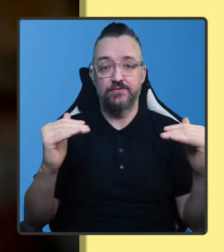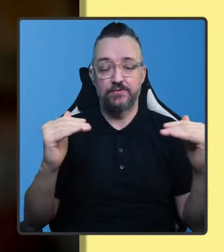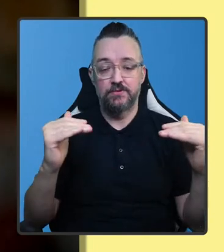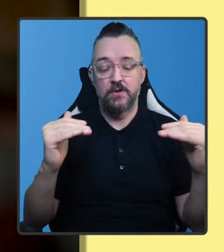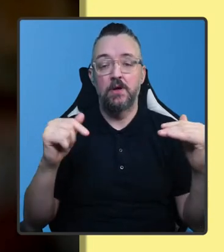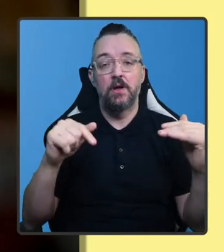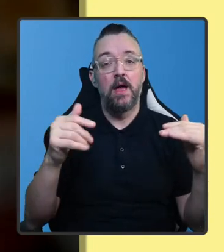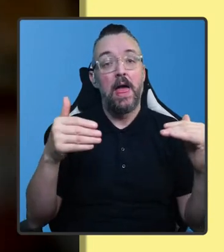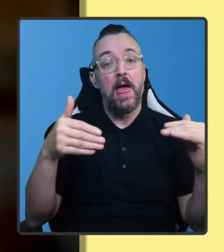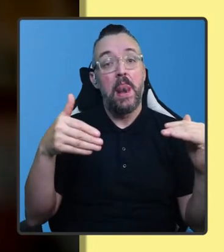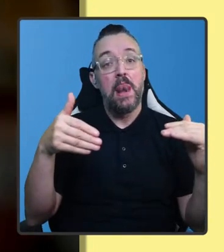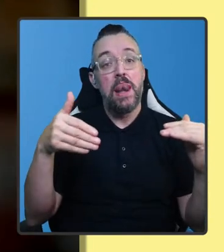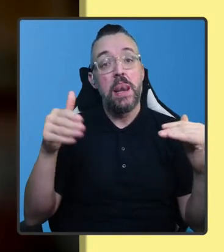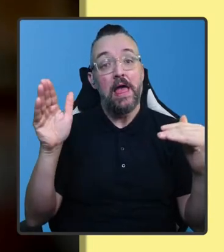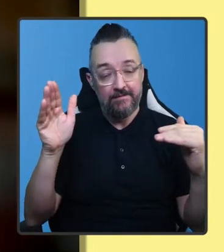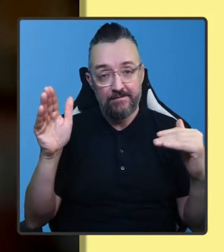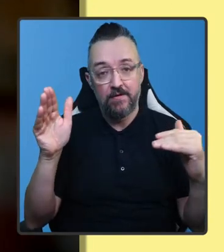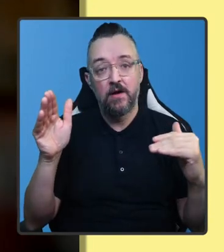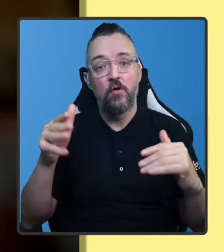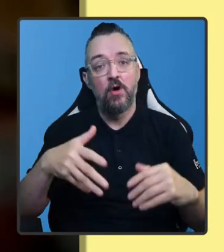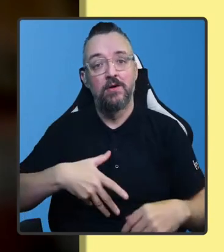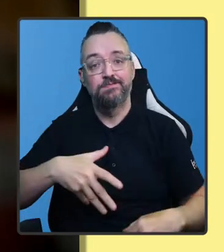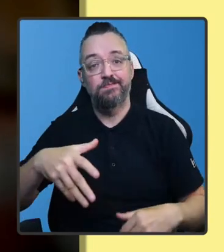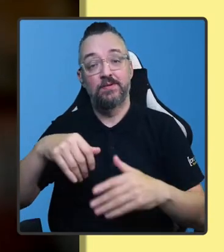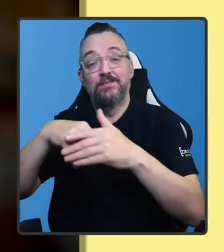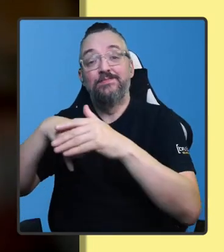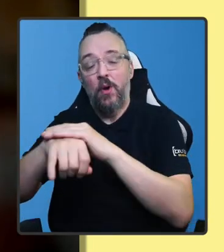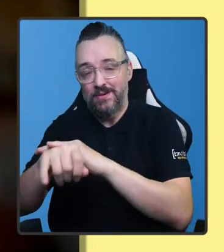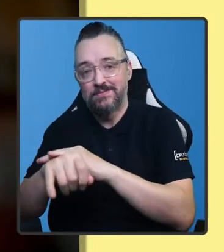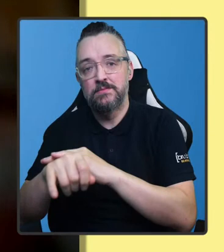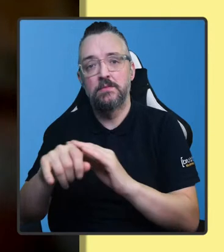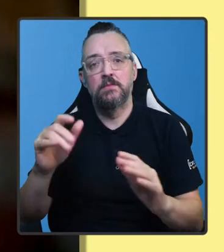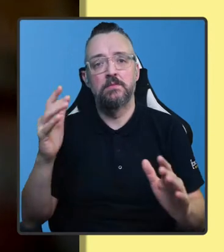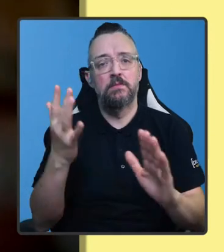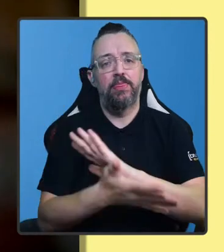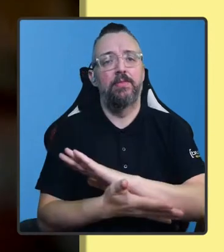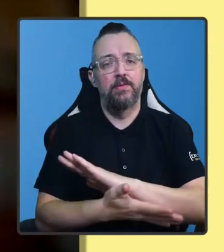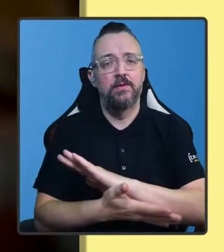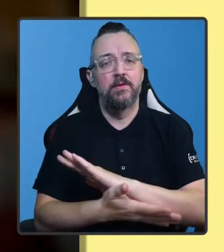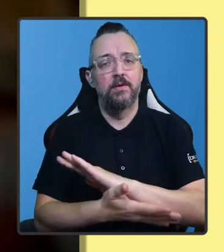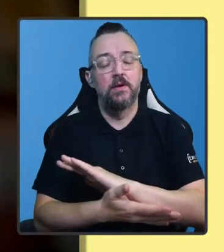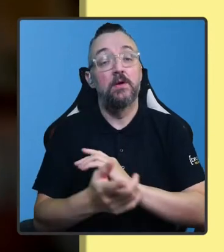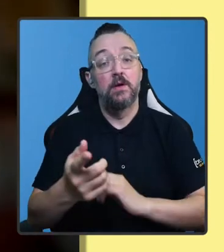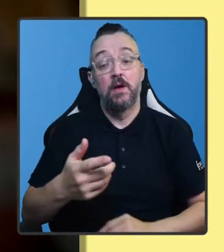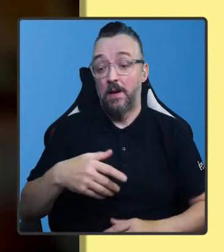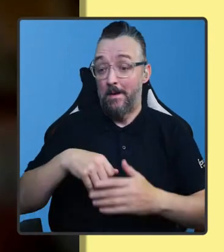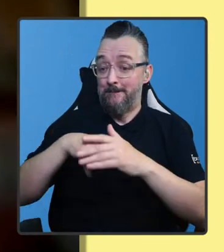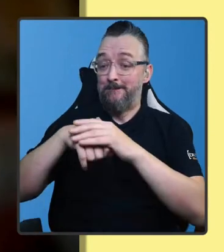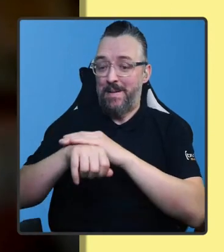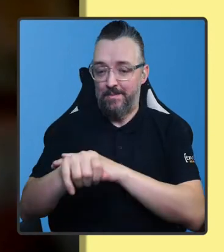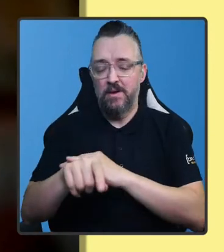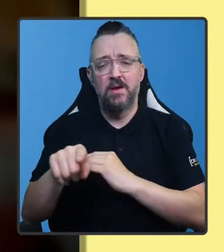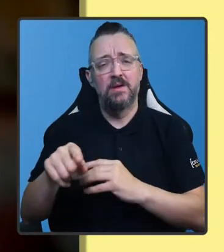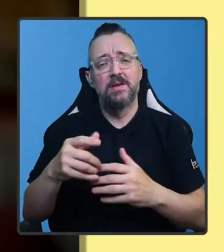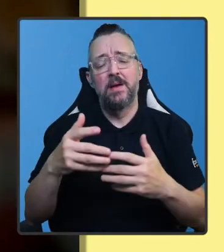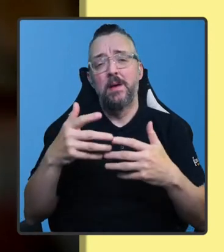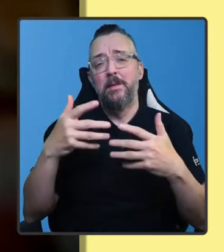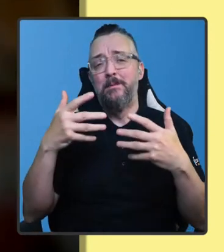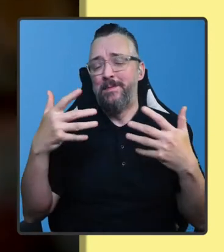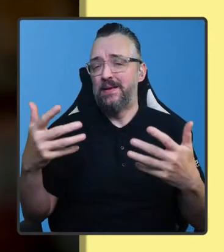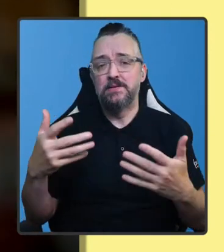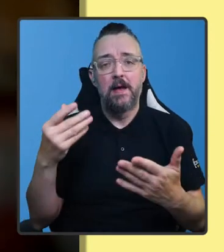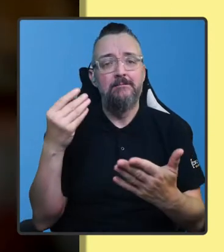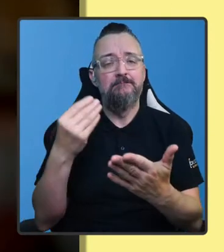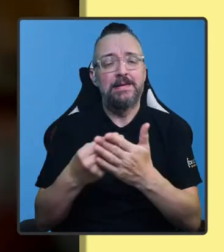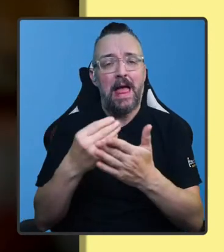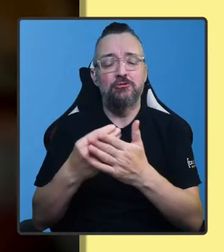have children that things go wrong. For many women, having a baby represents the biggest financial blow they will suffer